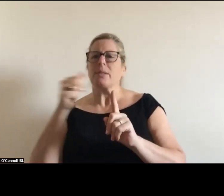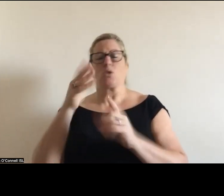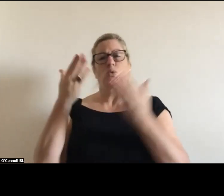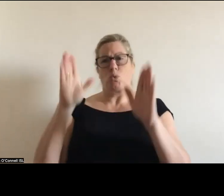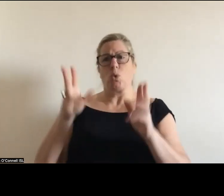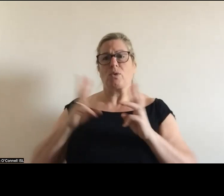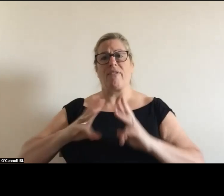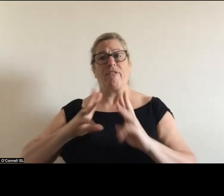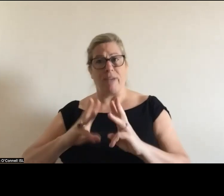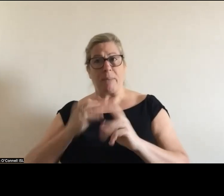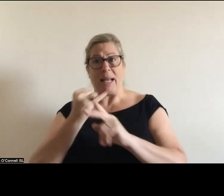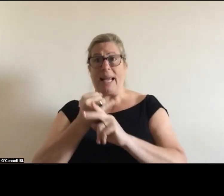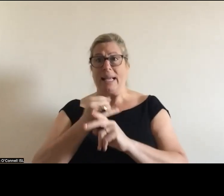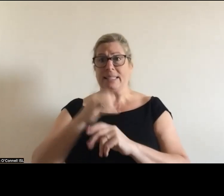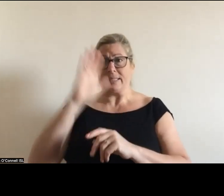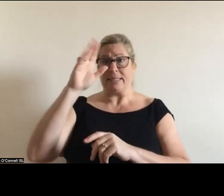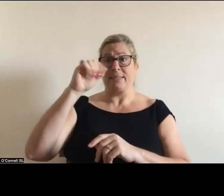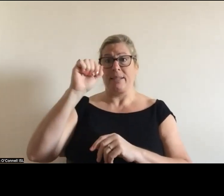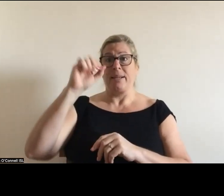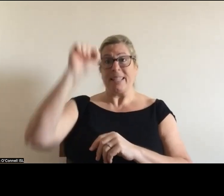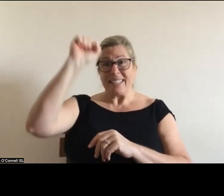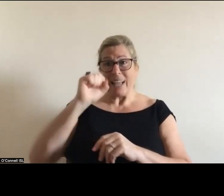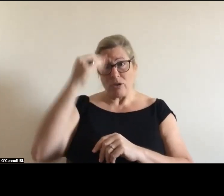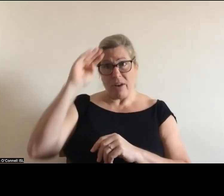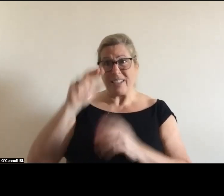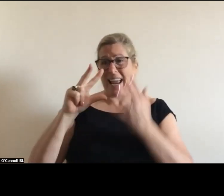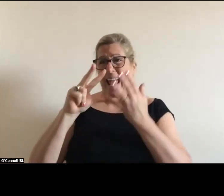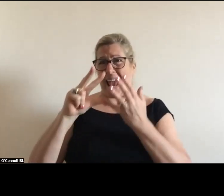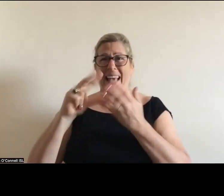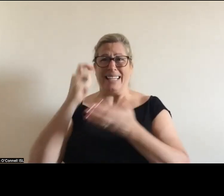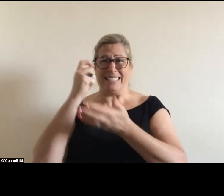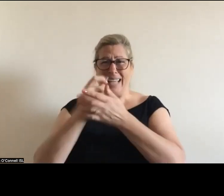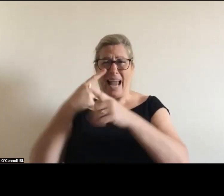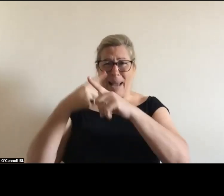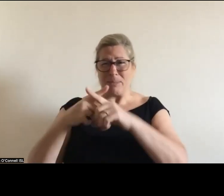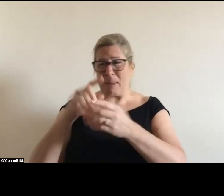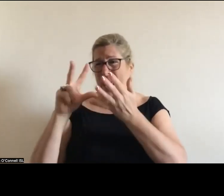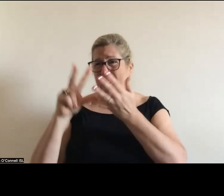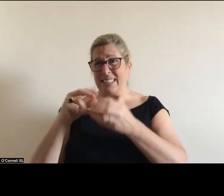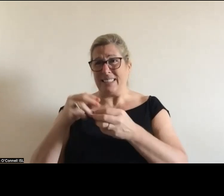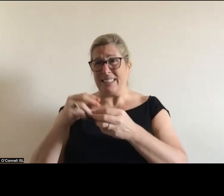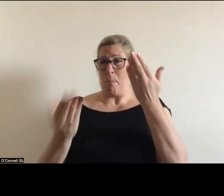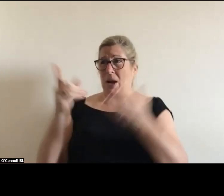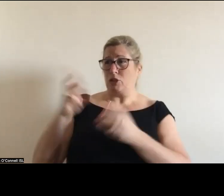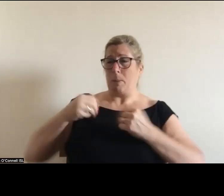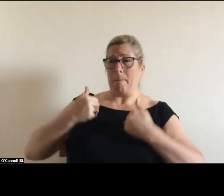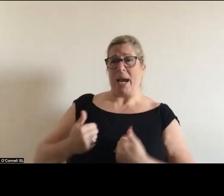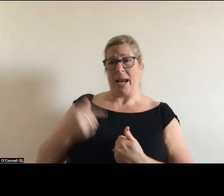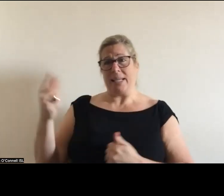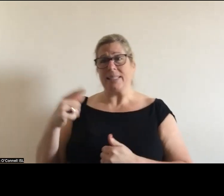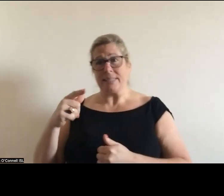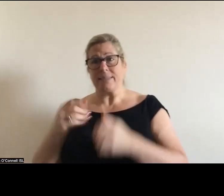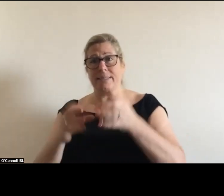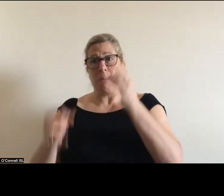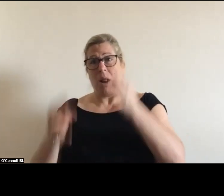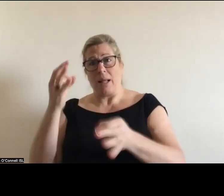the Republic of Ireland received 8 times as many abusive tweets per follower than their male colleagues. This has to be addressed head-on. Political